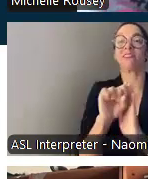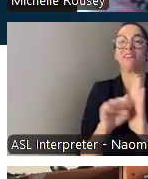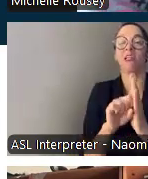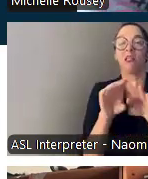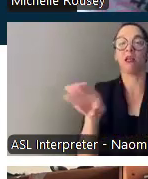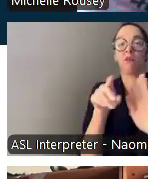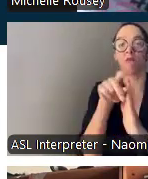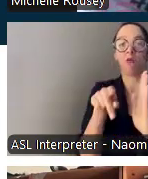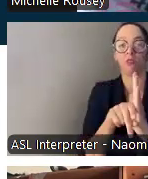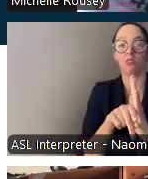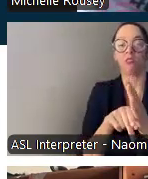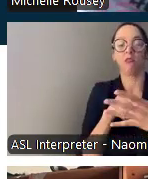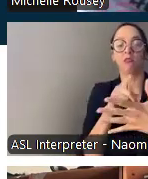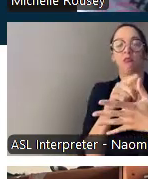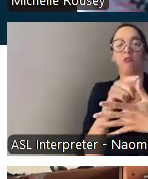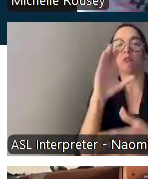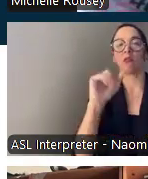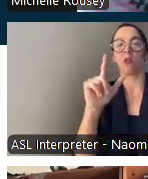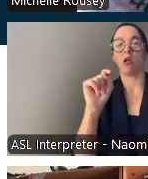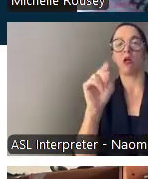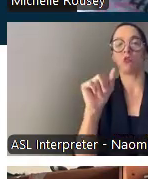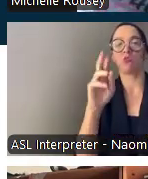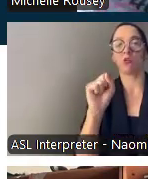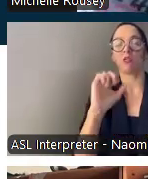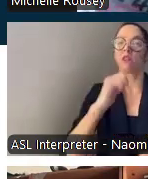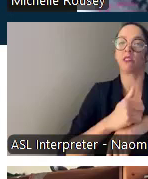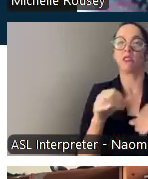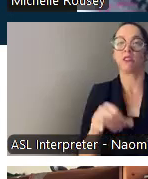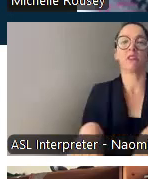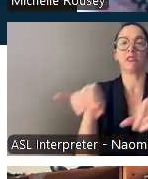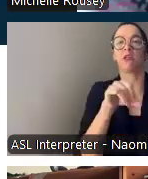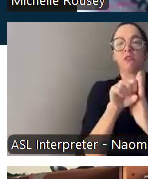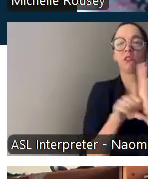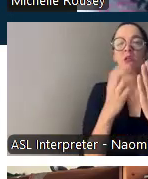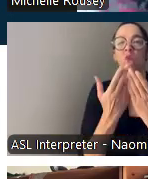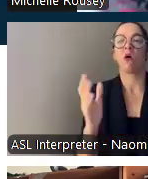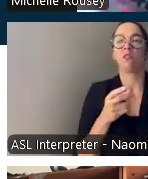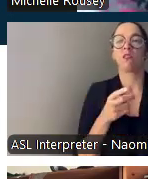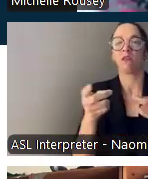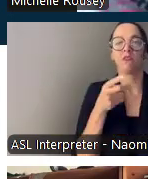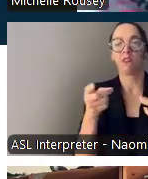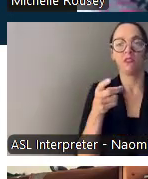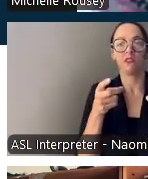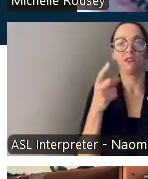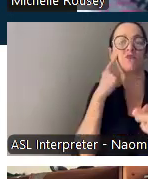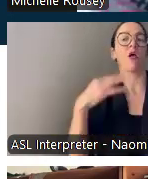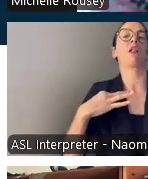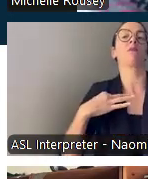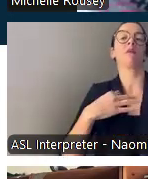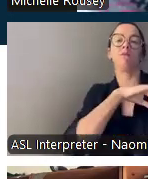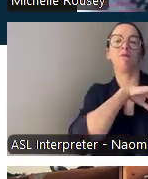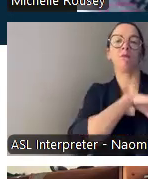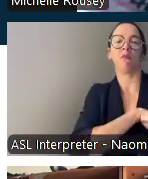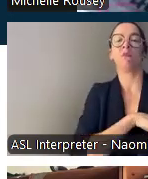Caltrans sets standard statewide definitions for eligibility for benefits. Create a single statewide